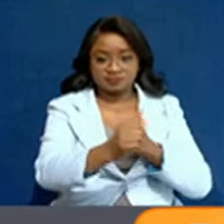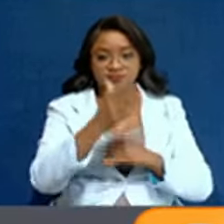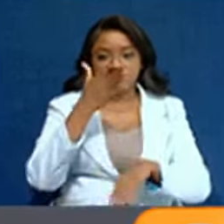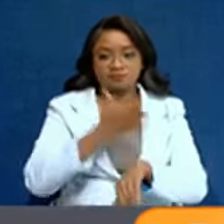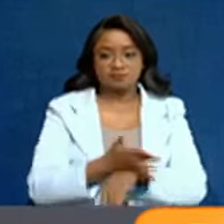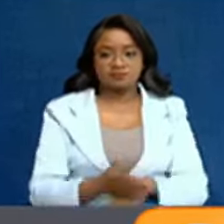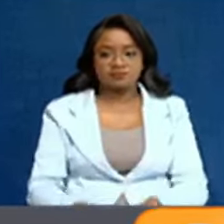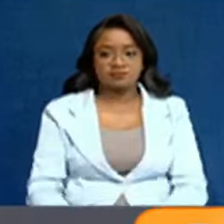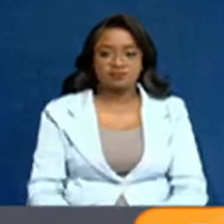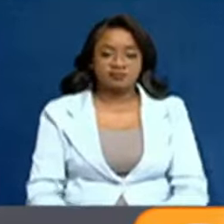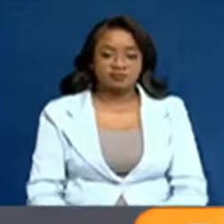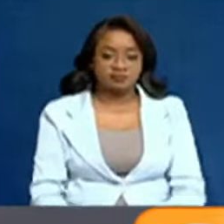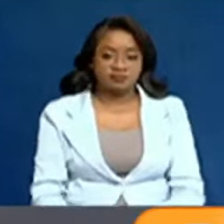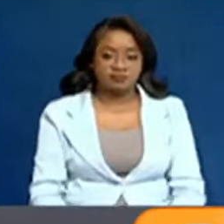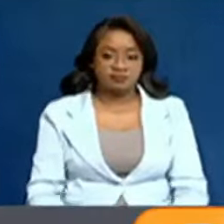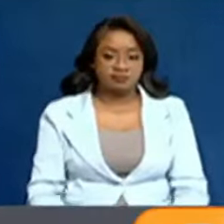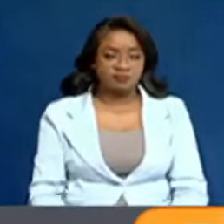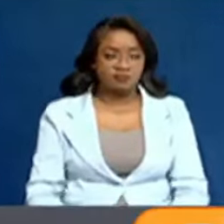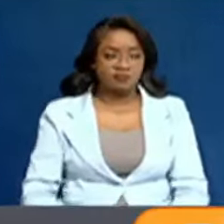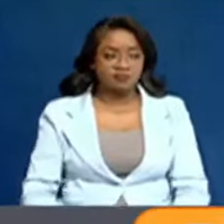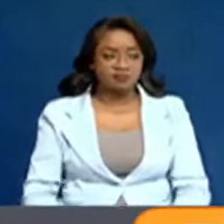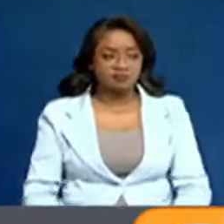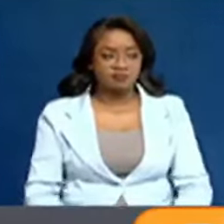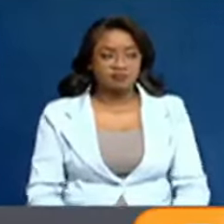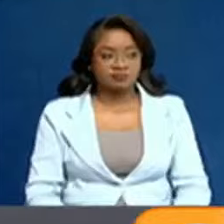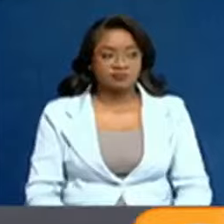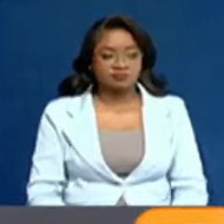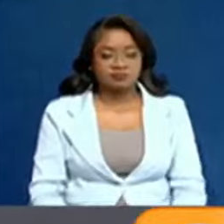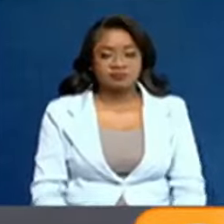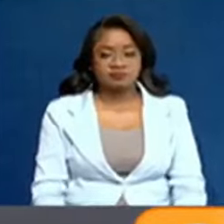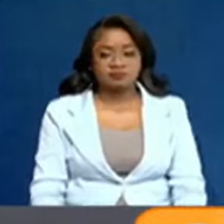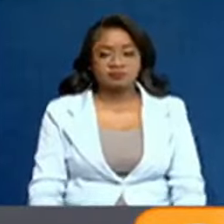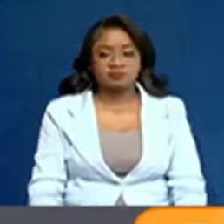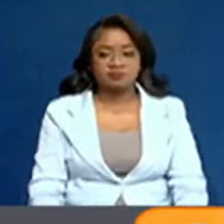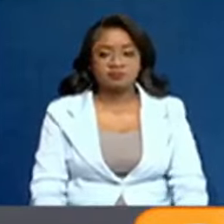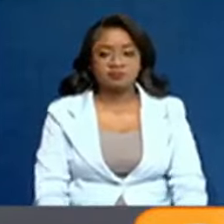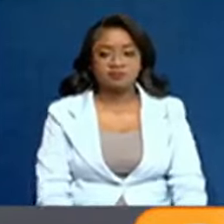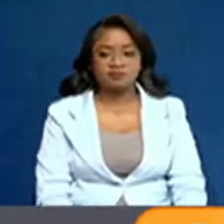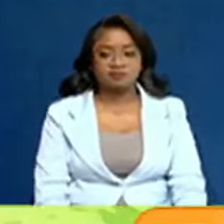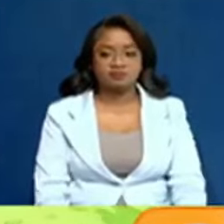plates. Gatete Njoroge, Citizen TV.